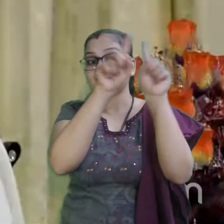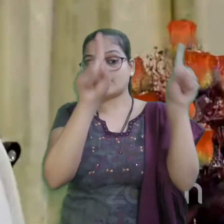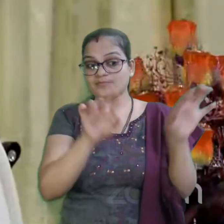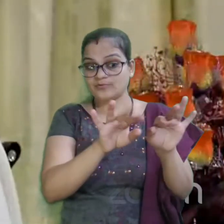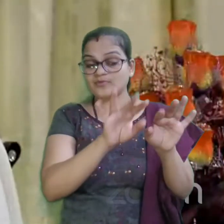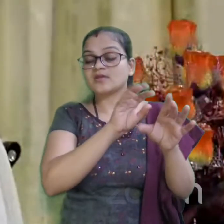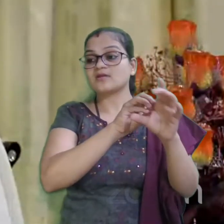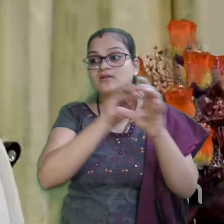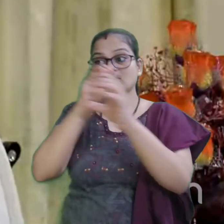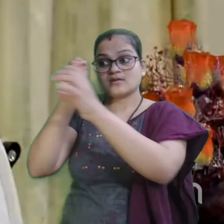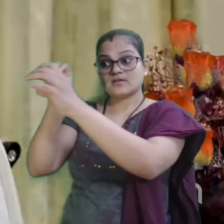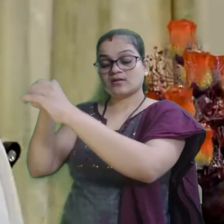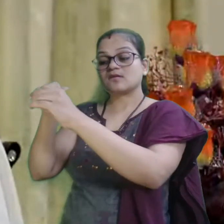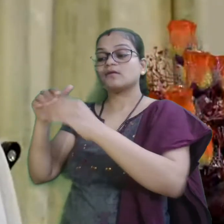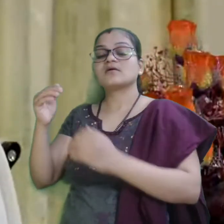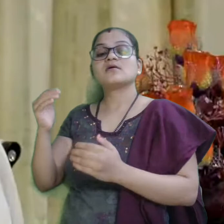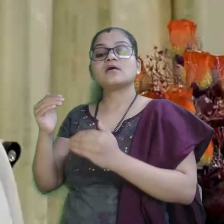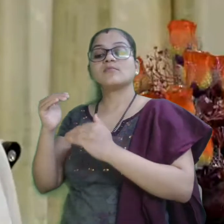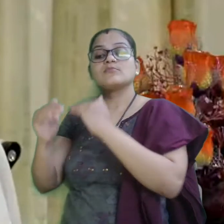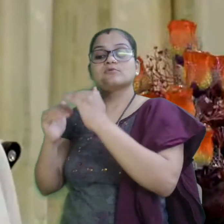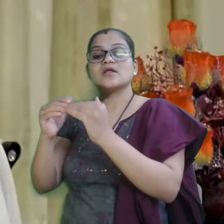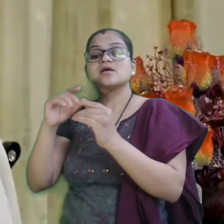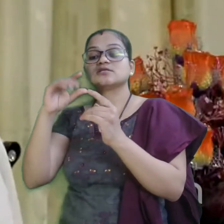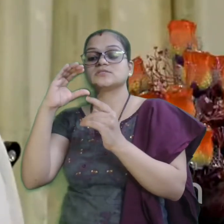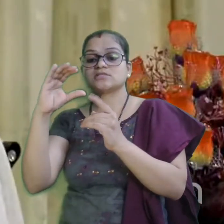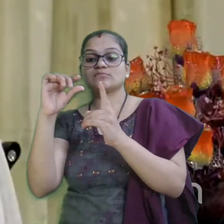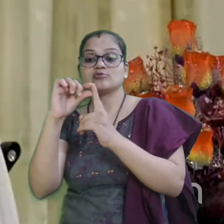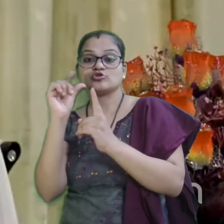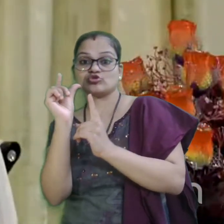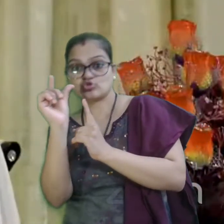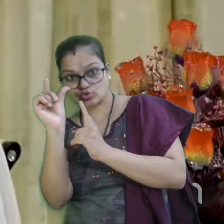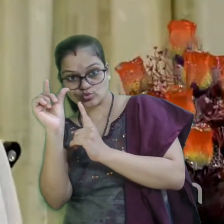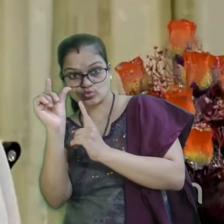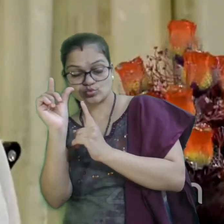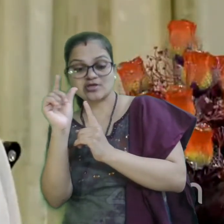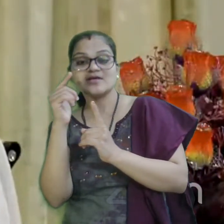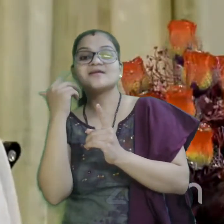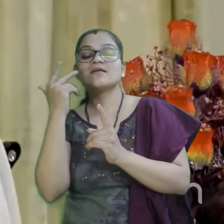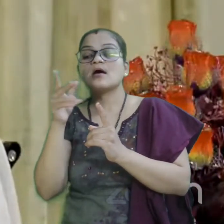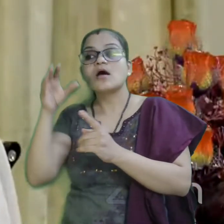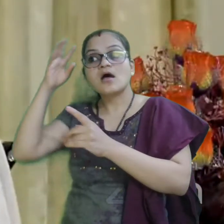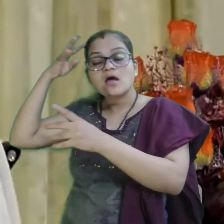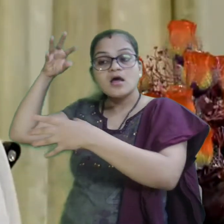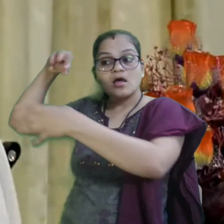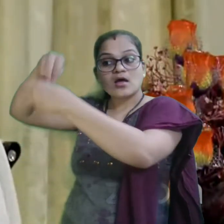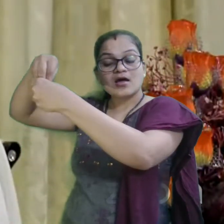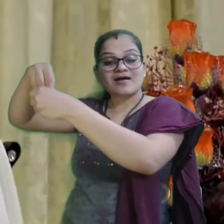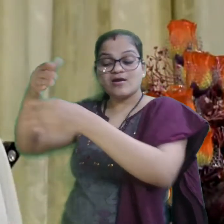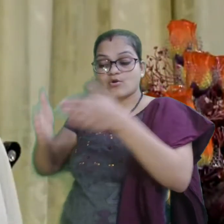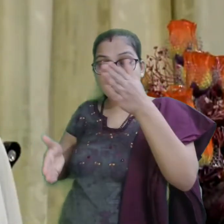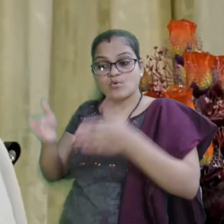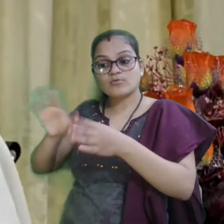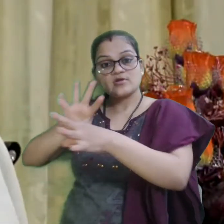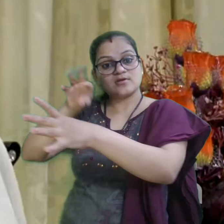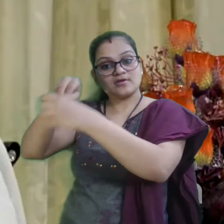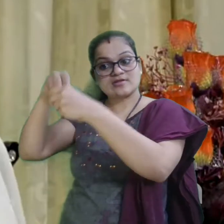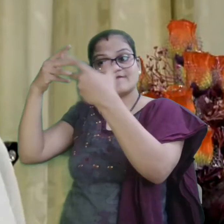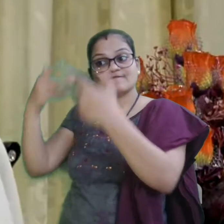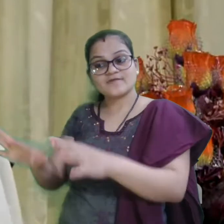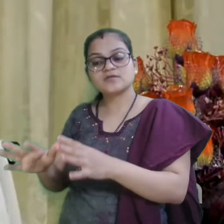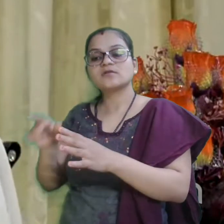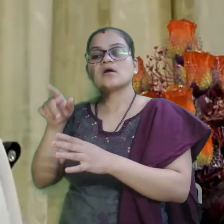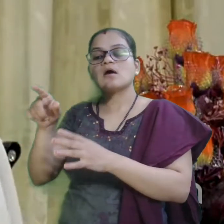the computer that we call the central processing unit, or the brain of the robot. And when